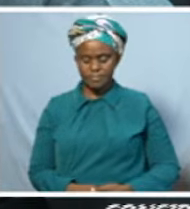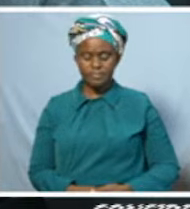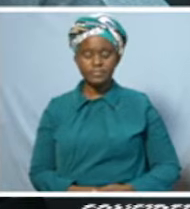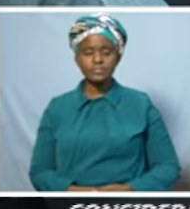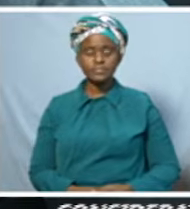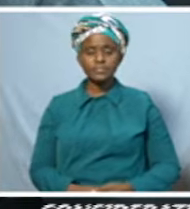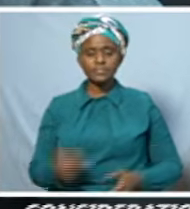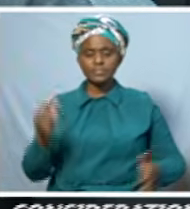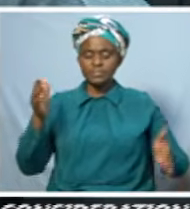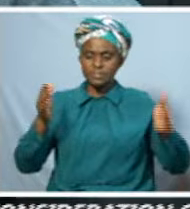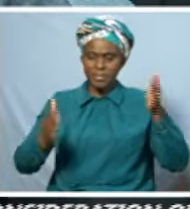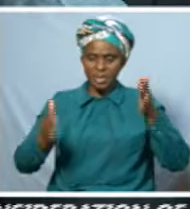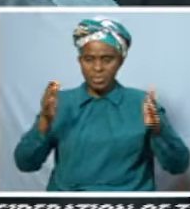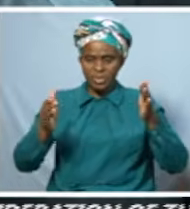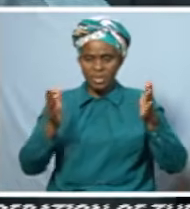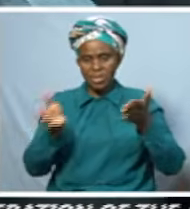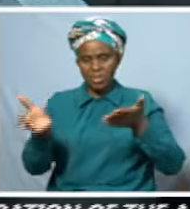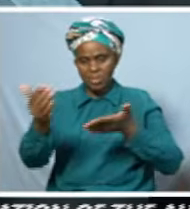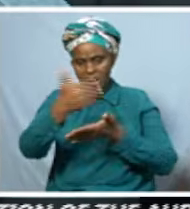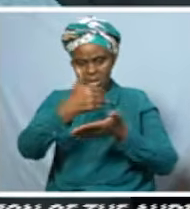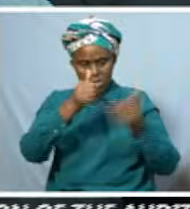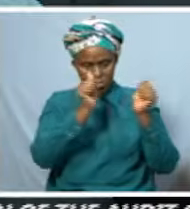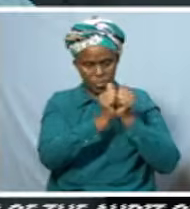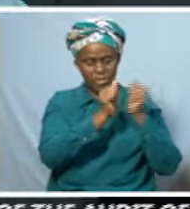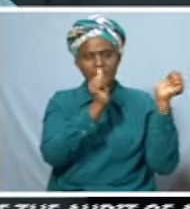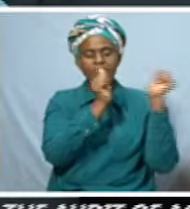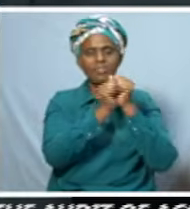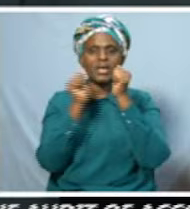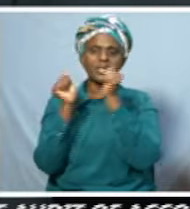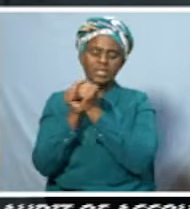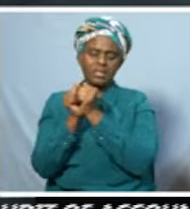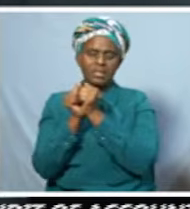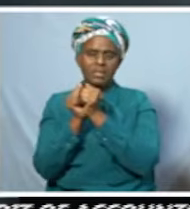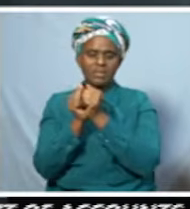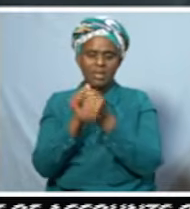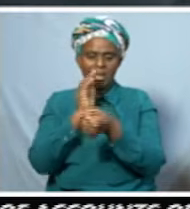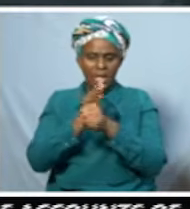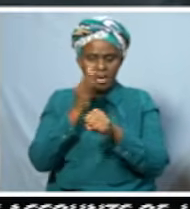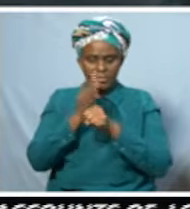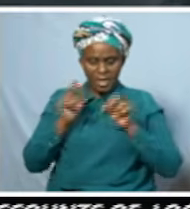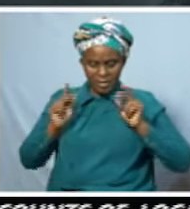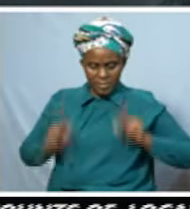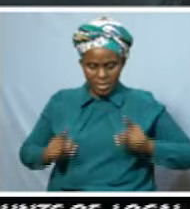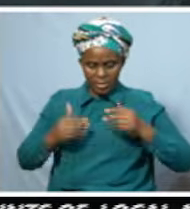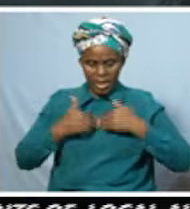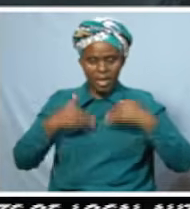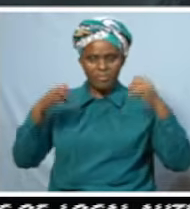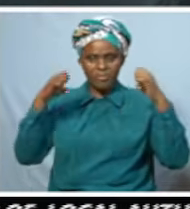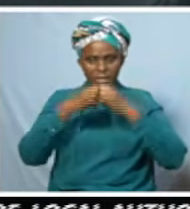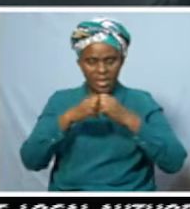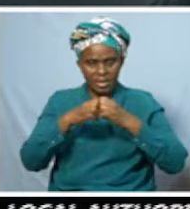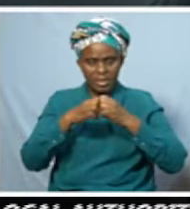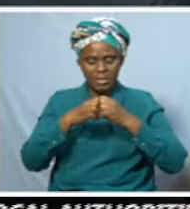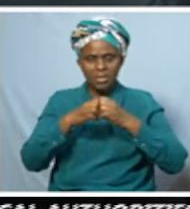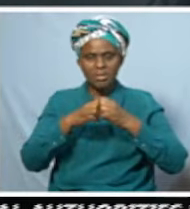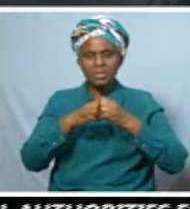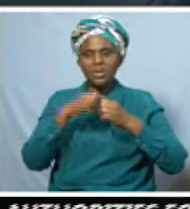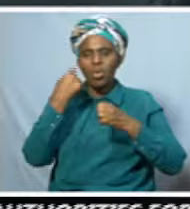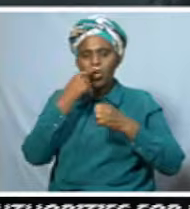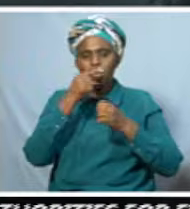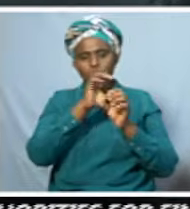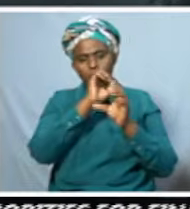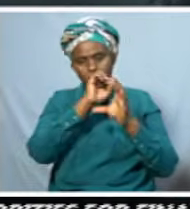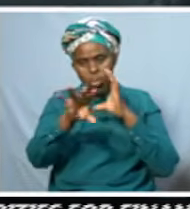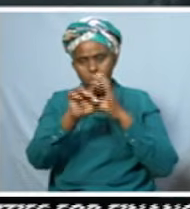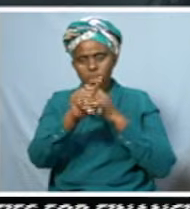Okay, between collections and banking, after that person has banked, the one who took those